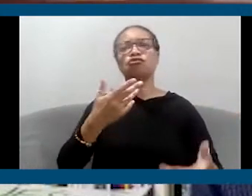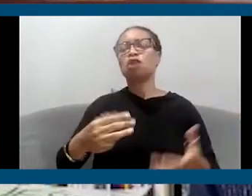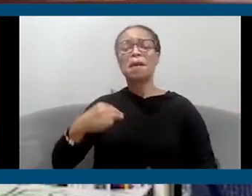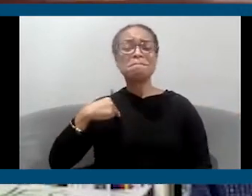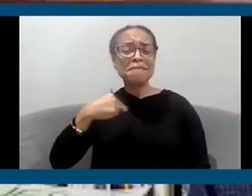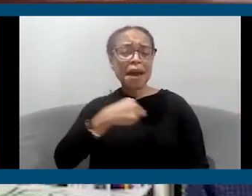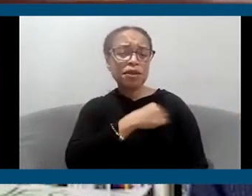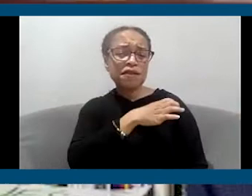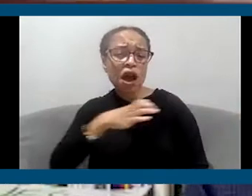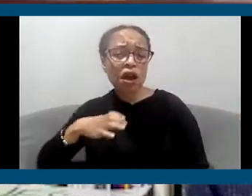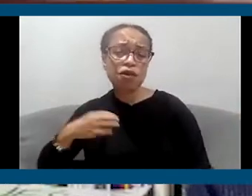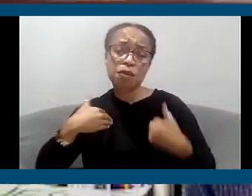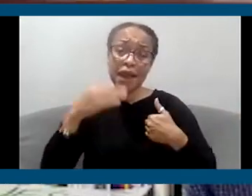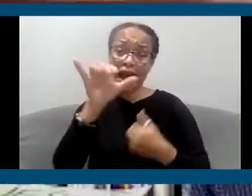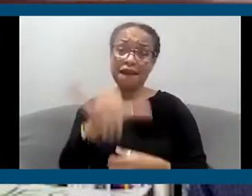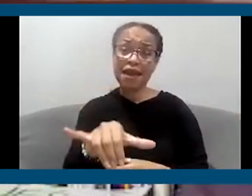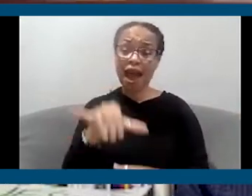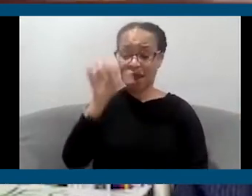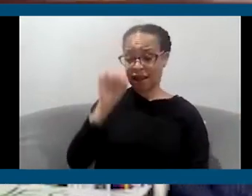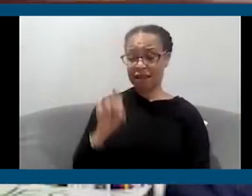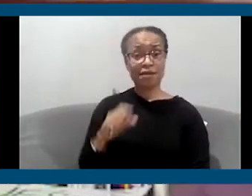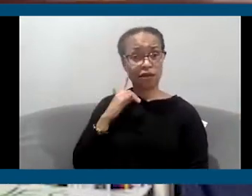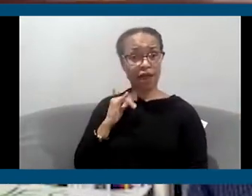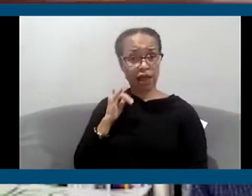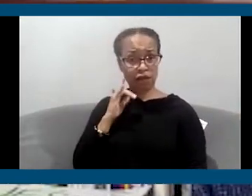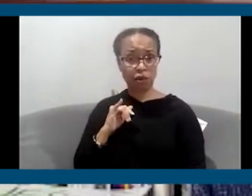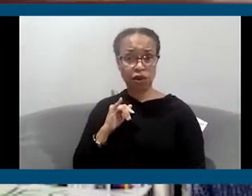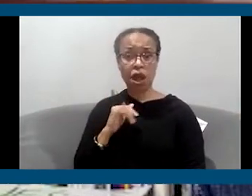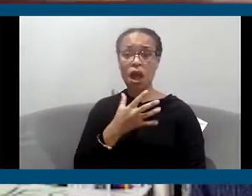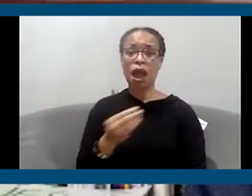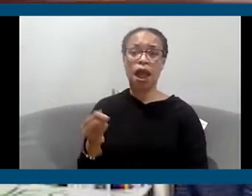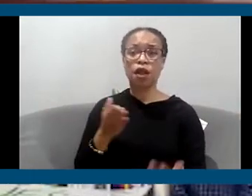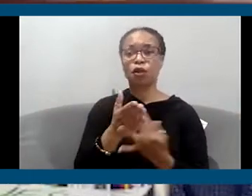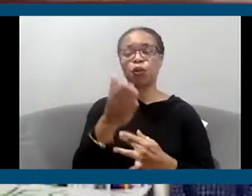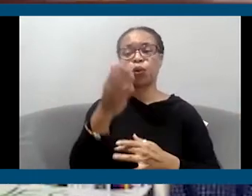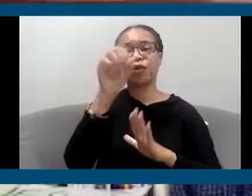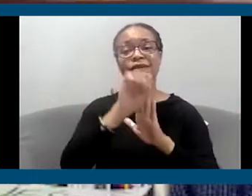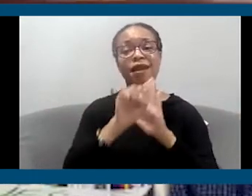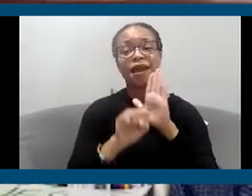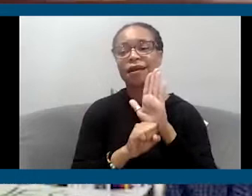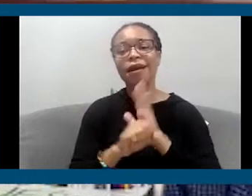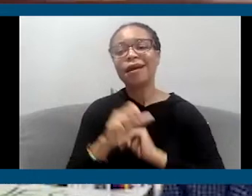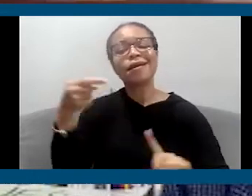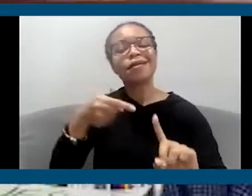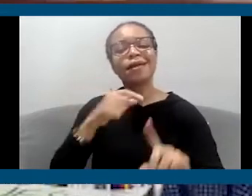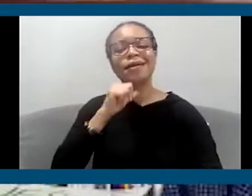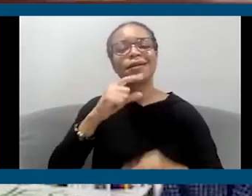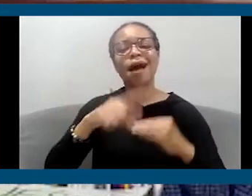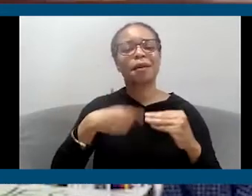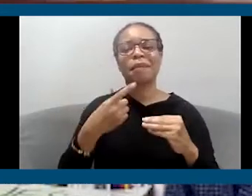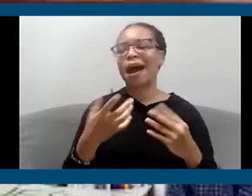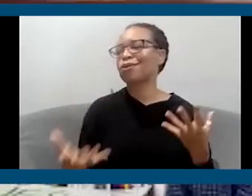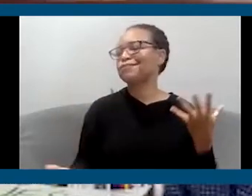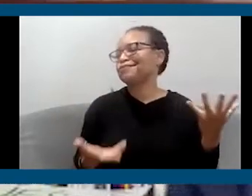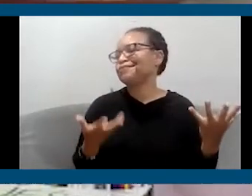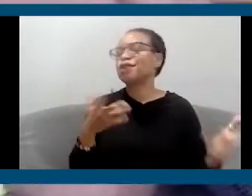have that, actually. We have that in this Southern California, let alone, throughout the state. This is not about tokenism. It's